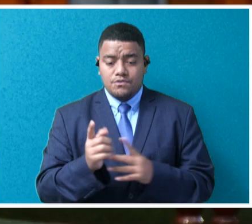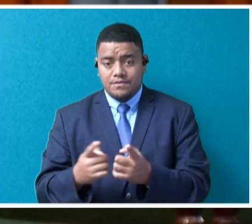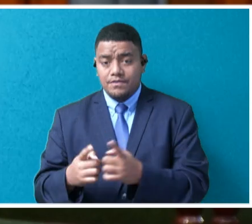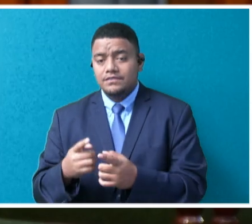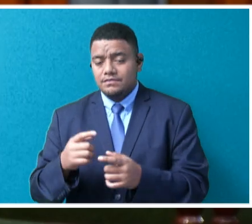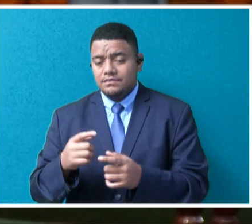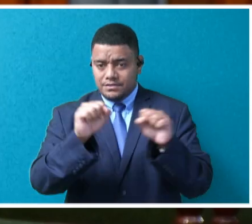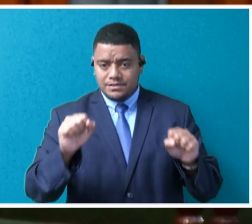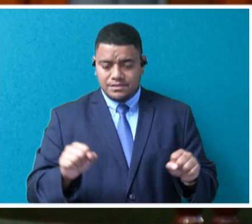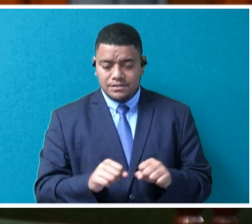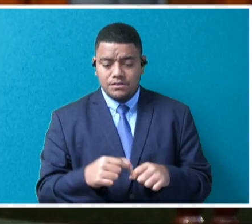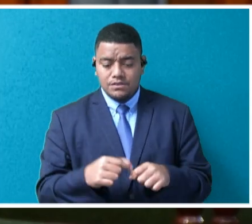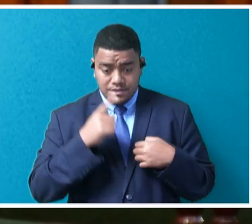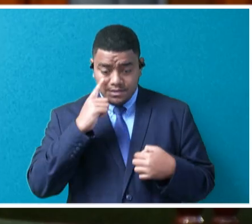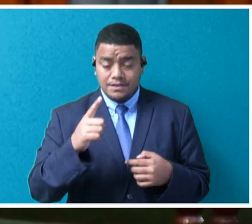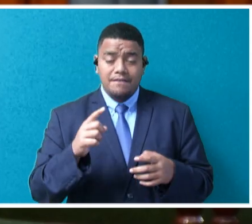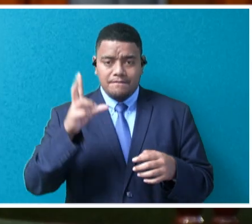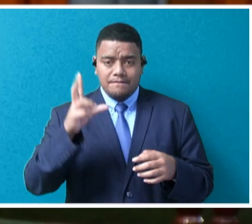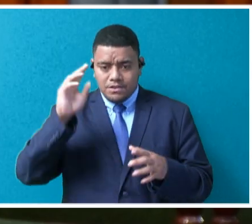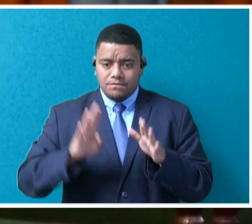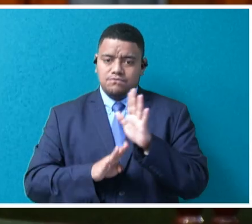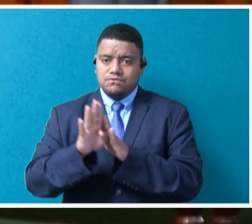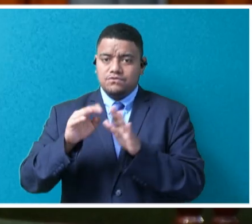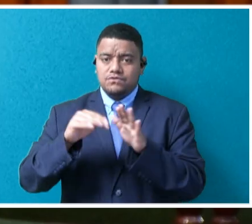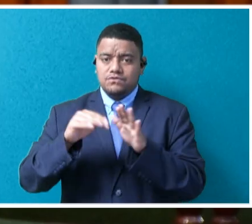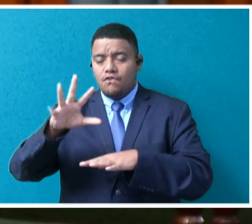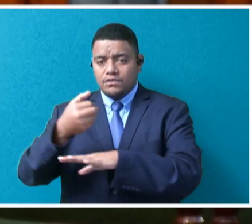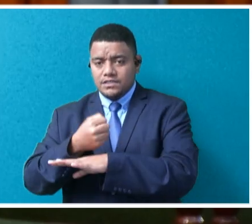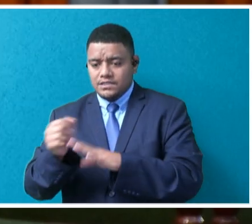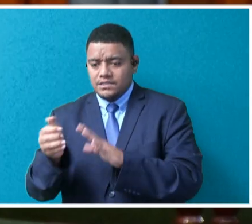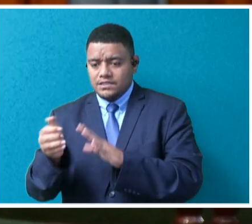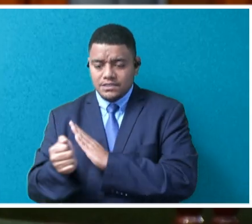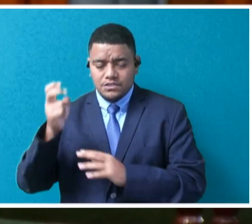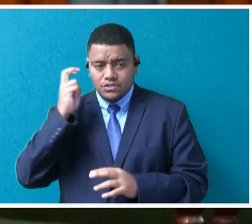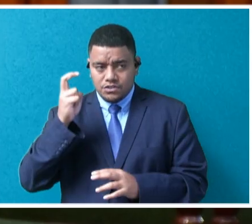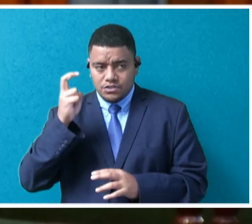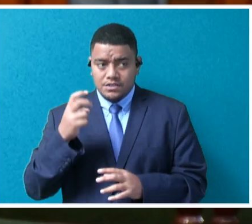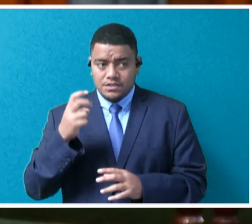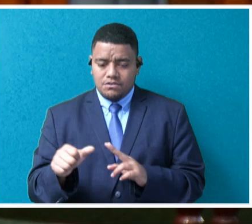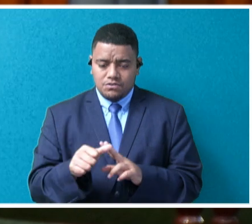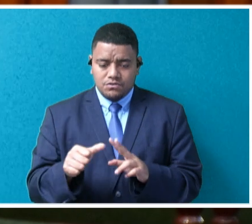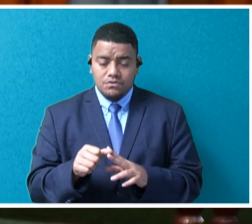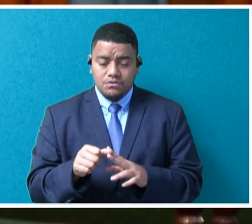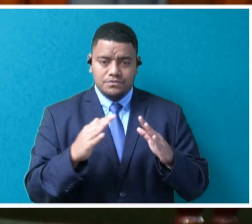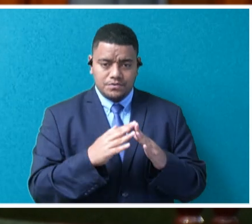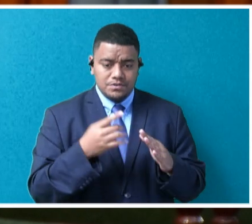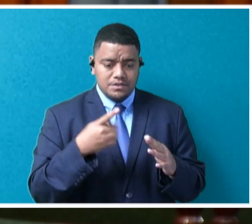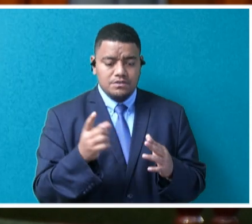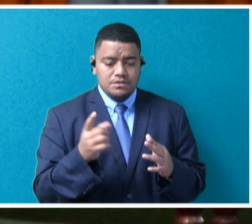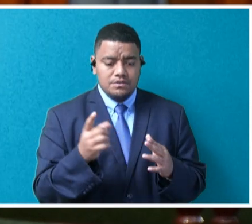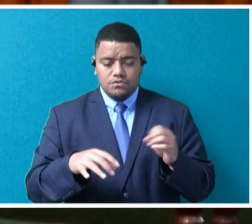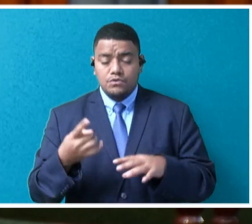schemes, we see Fijians thrive overseas in skilled trades, including household income and contributing